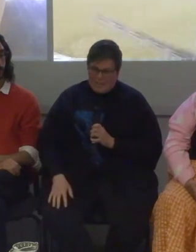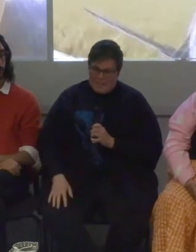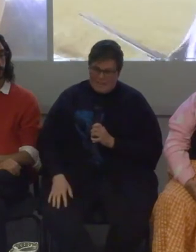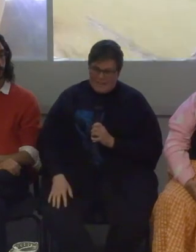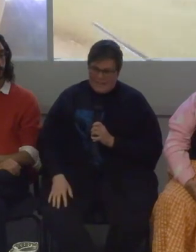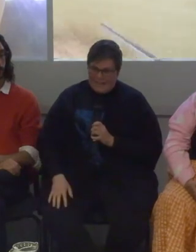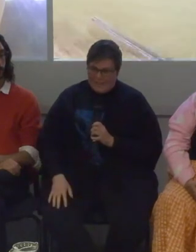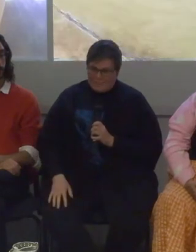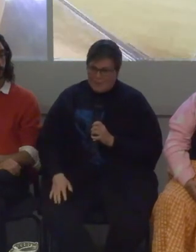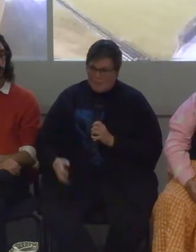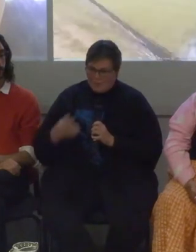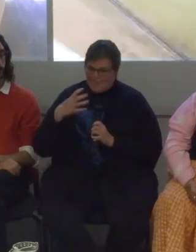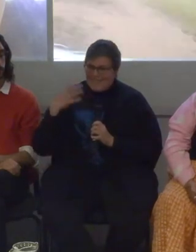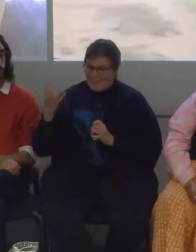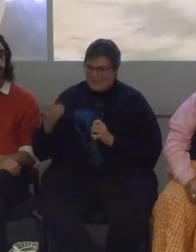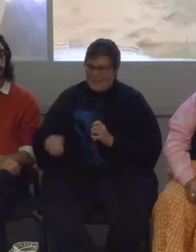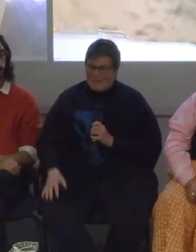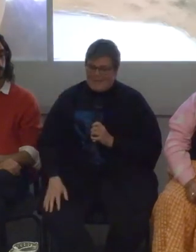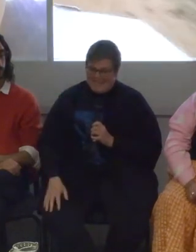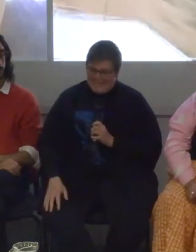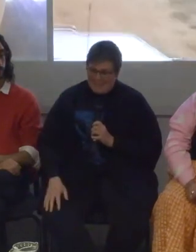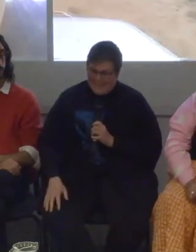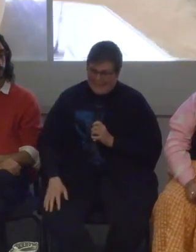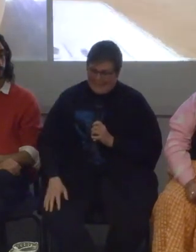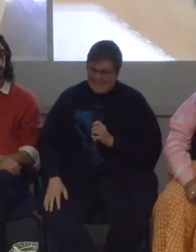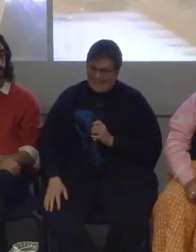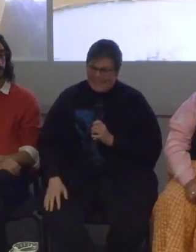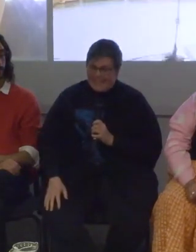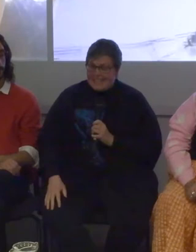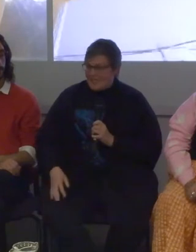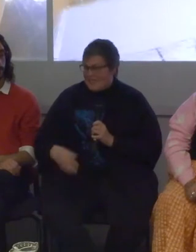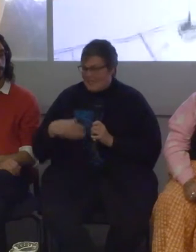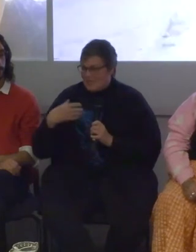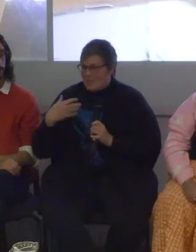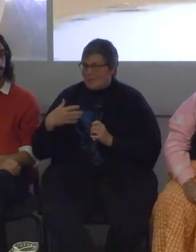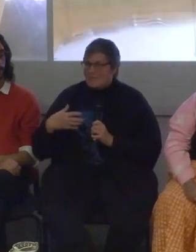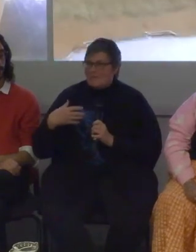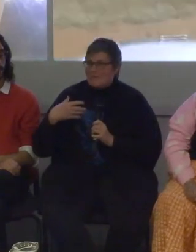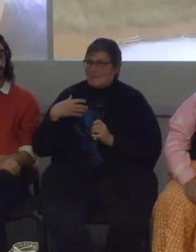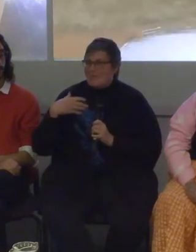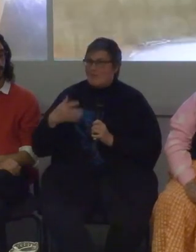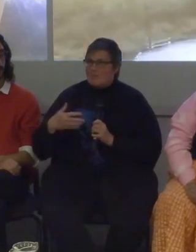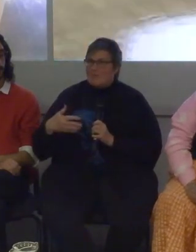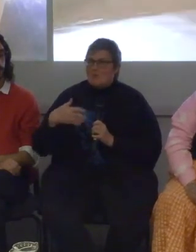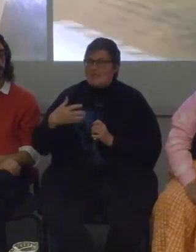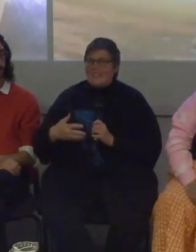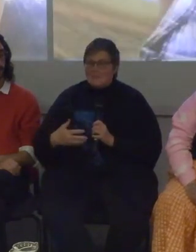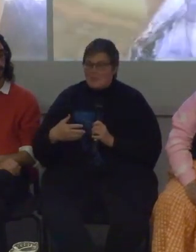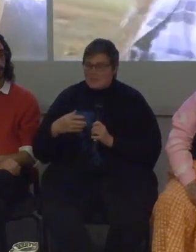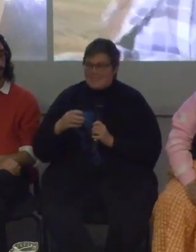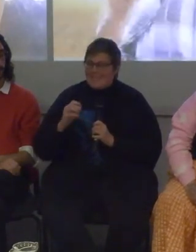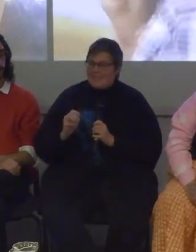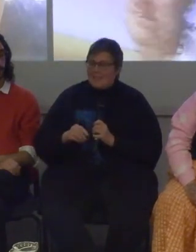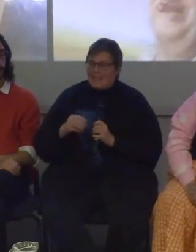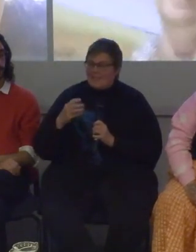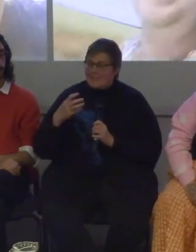talking about Munch's Scream, I was thinking about how it's interesting not always having a voice,